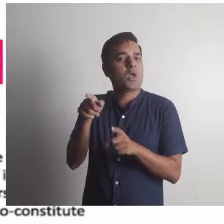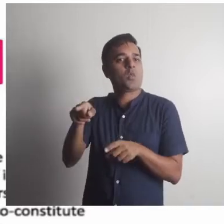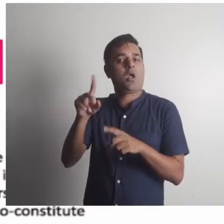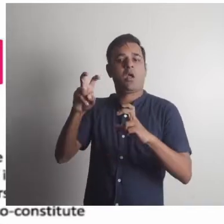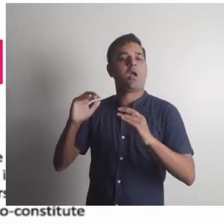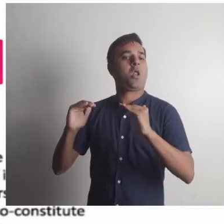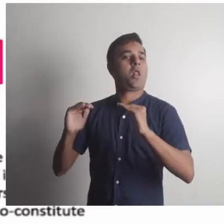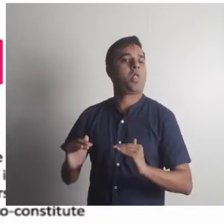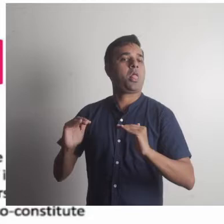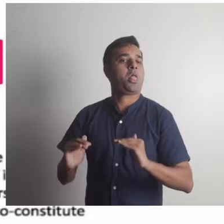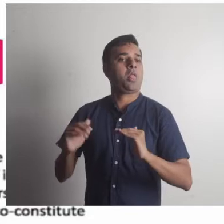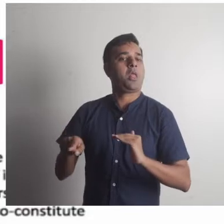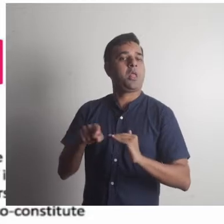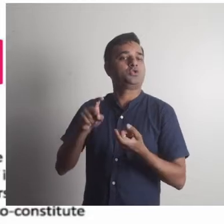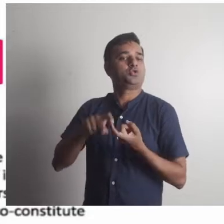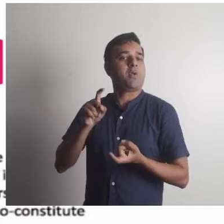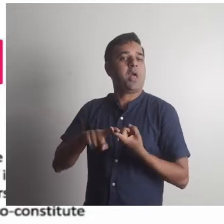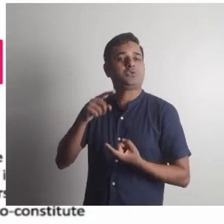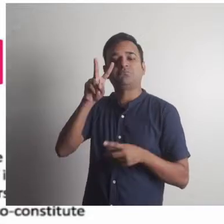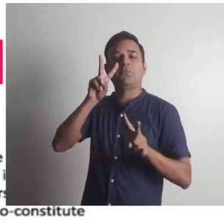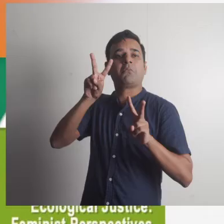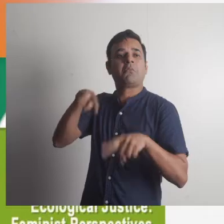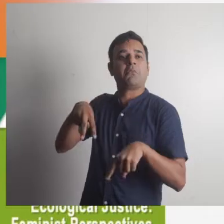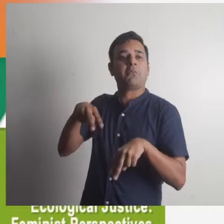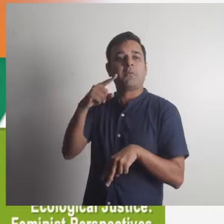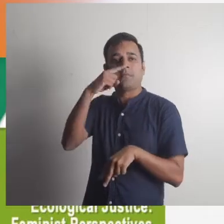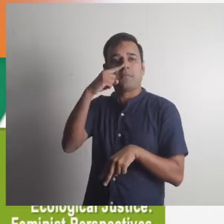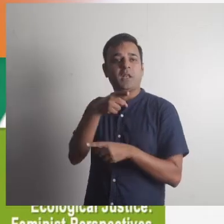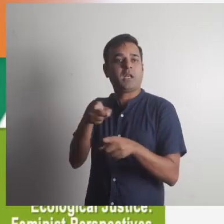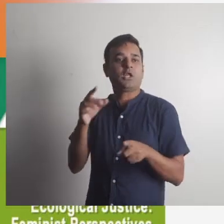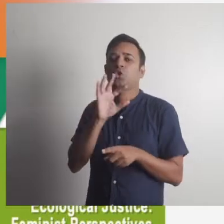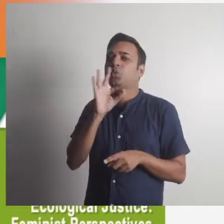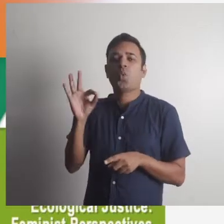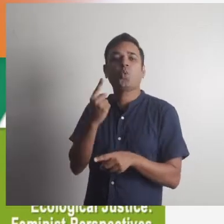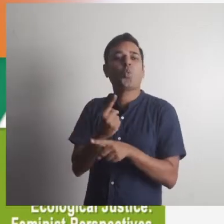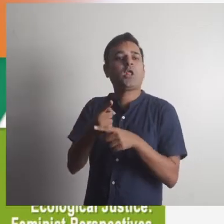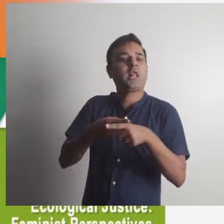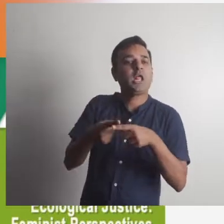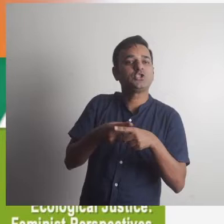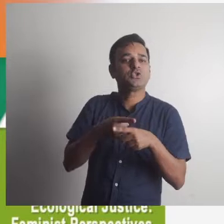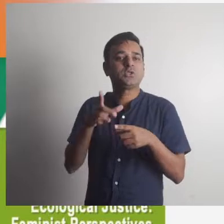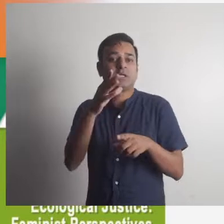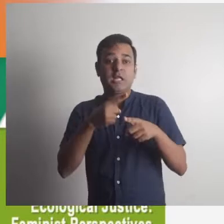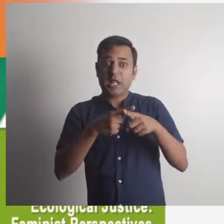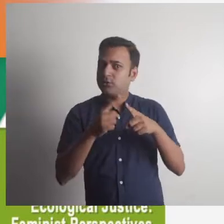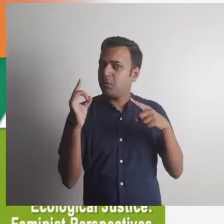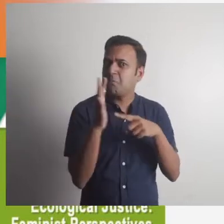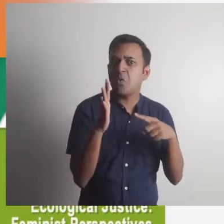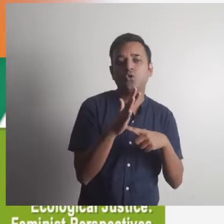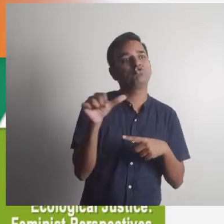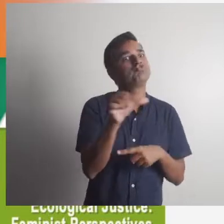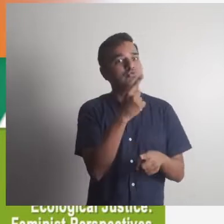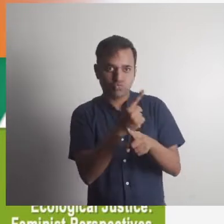the kinds of questions about power and privilege that we need to ask ourselves. Then the next kind of tool that you can have in your toolkit